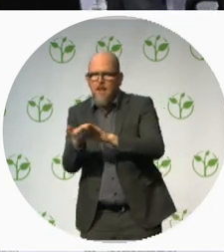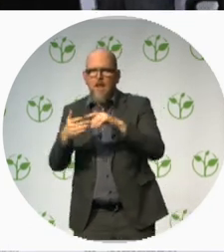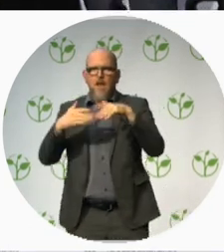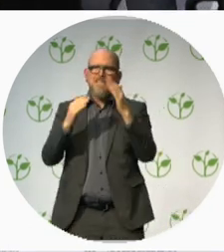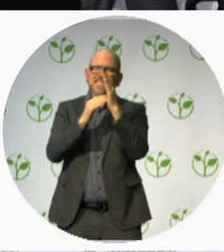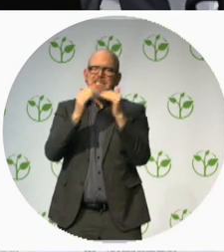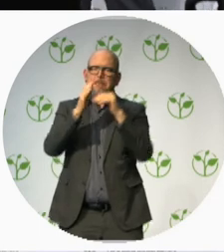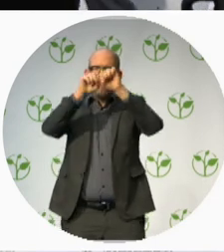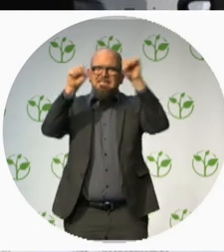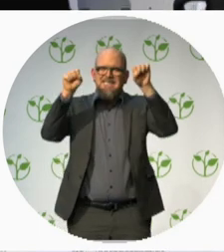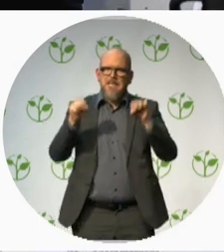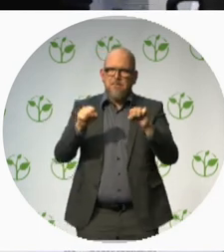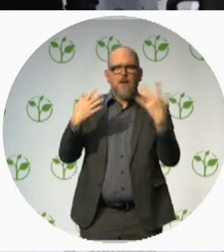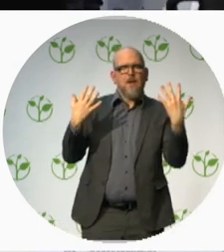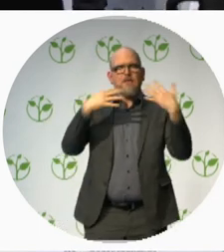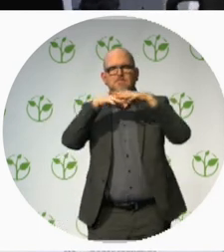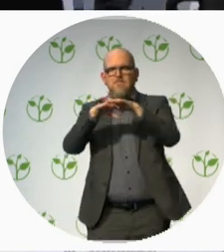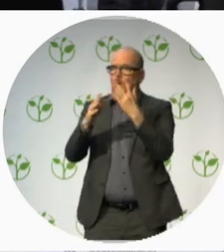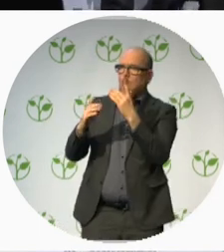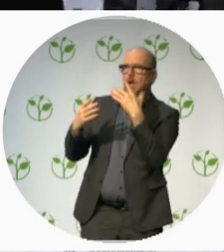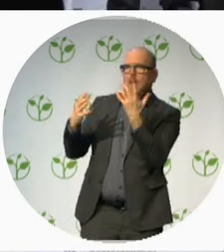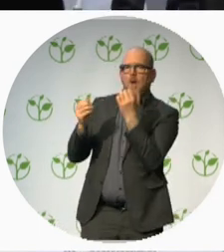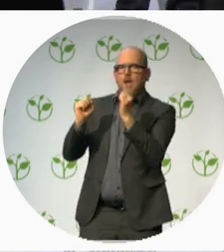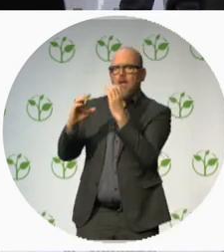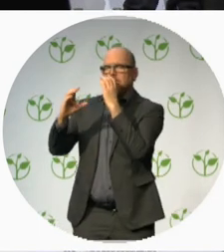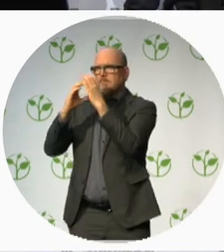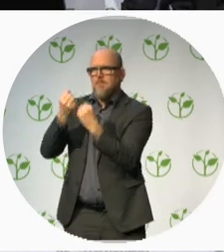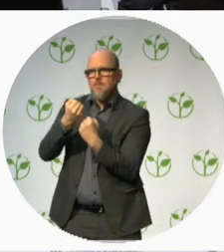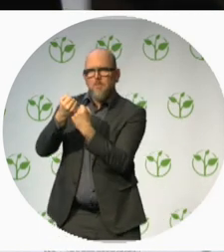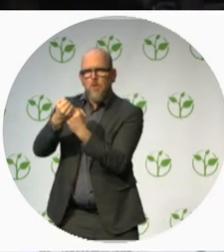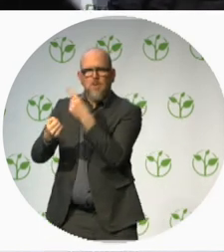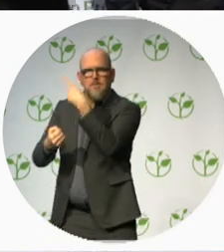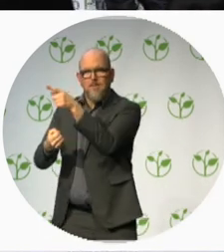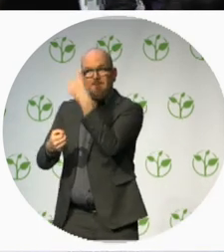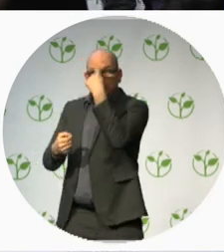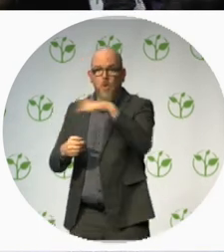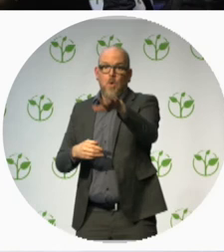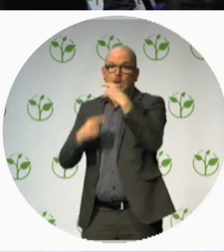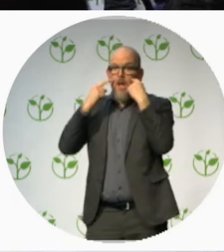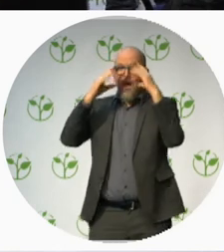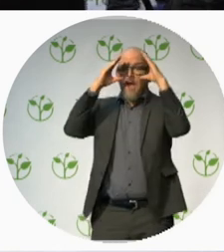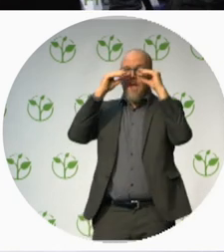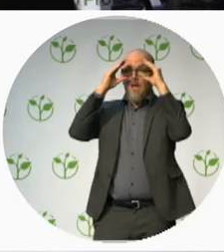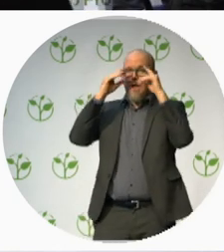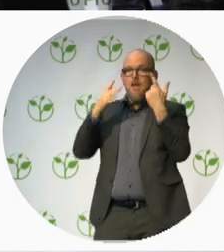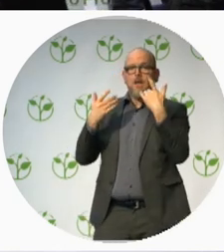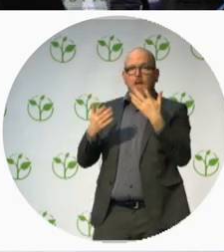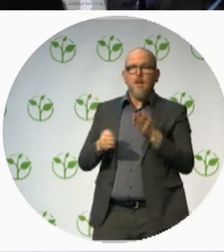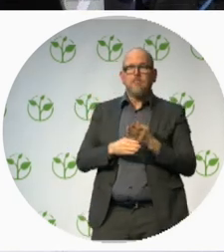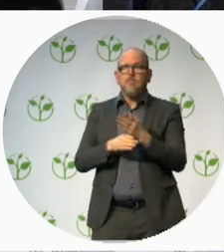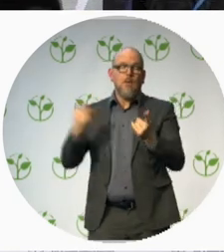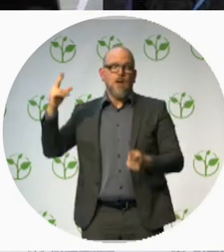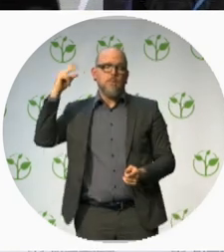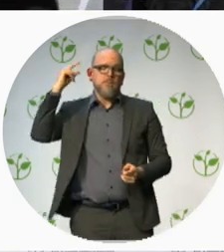tags. The path helps persons with visual impairments to navigate safely by giving voice directions to the